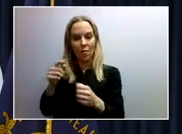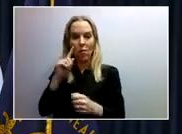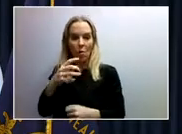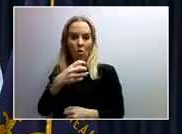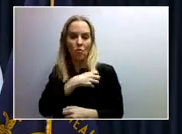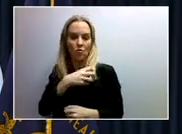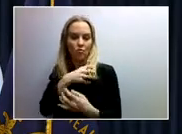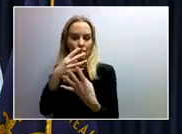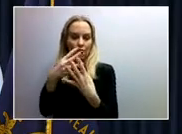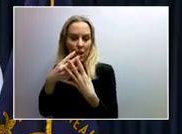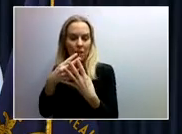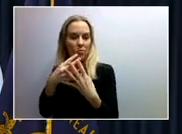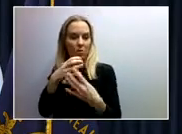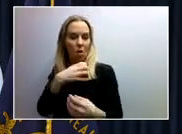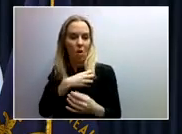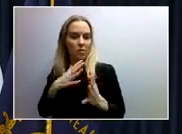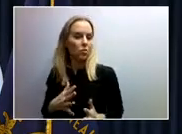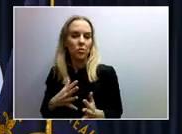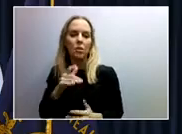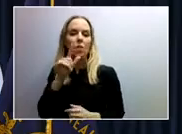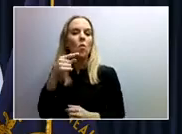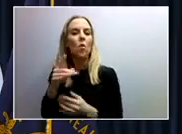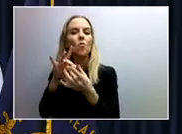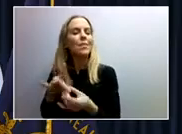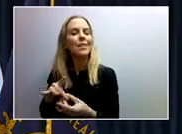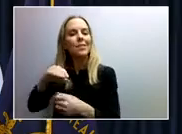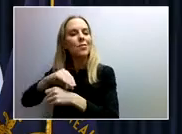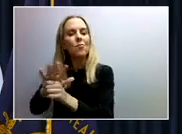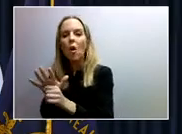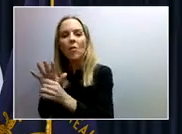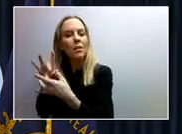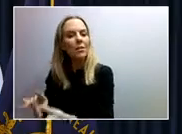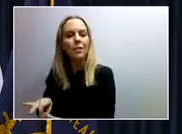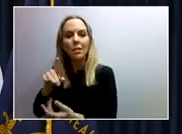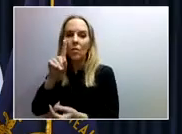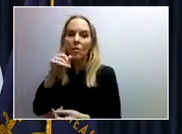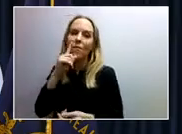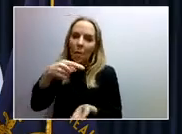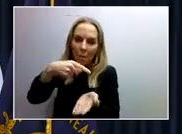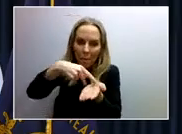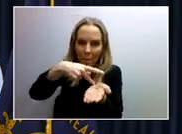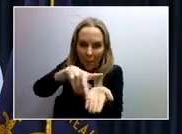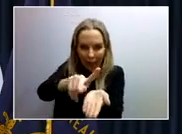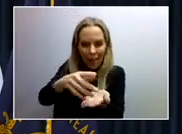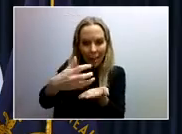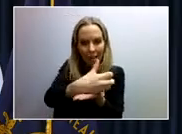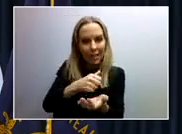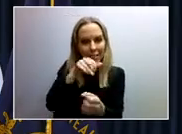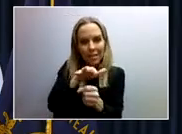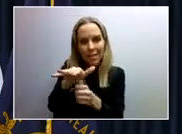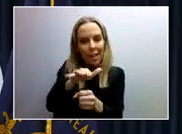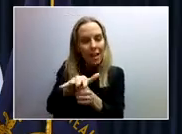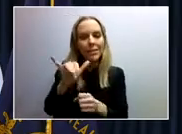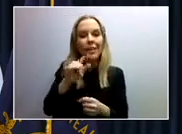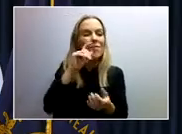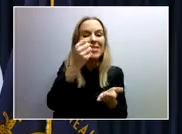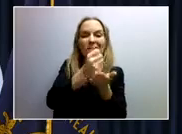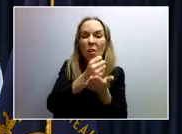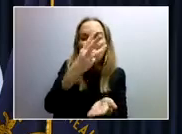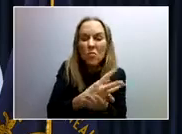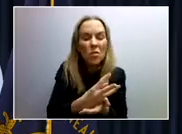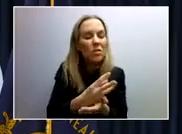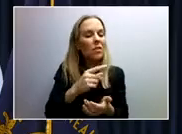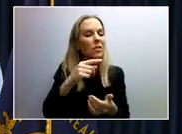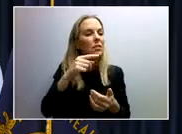COVID. It's pay. Just like we see with social workers and just like we see